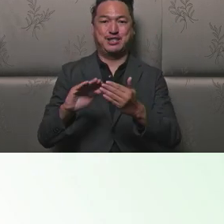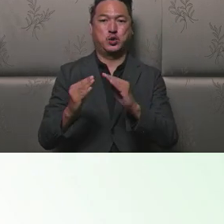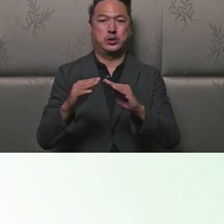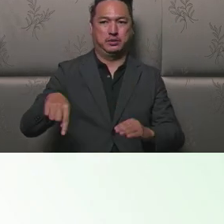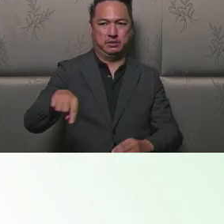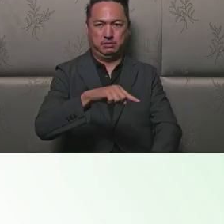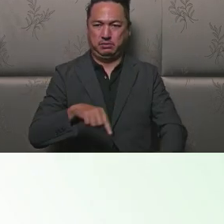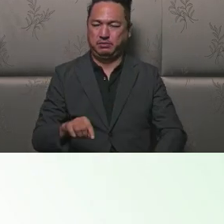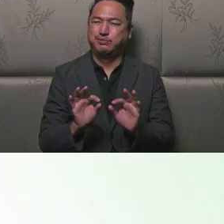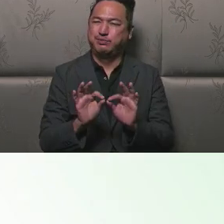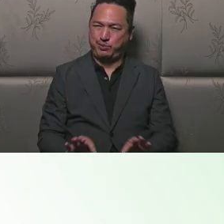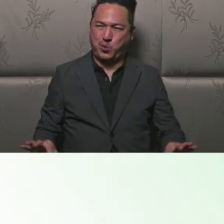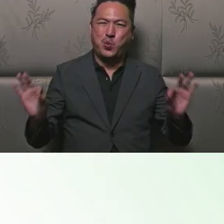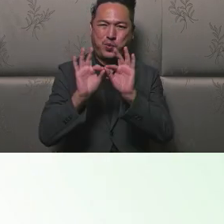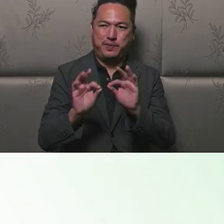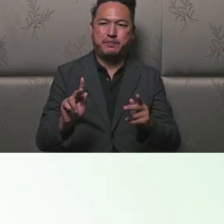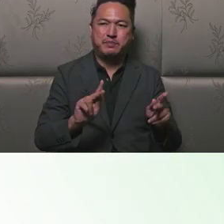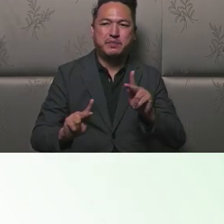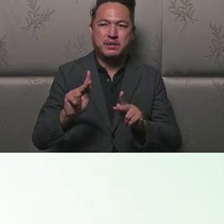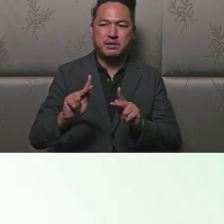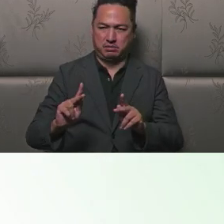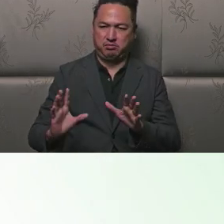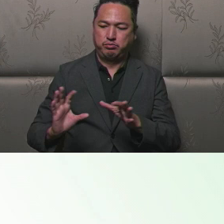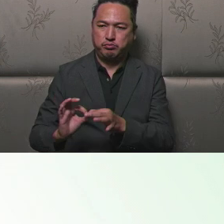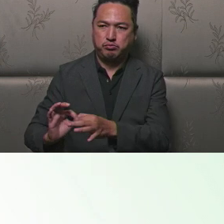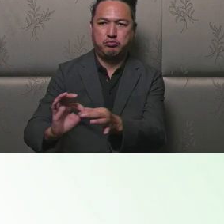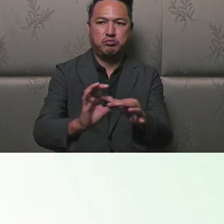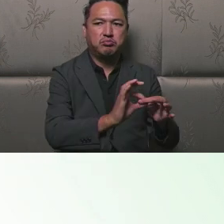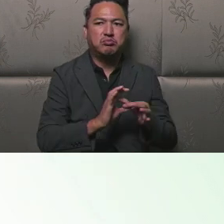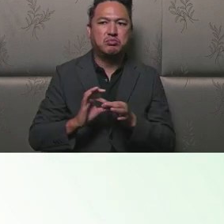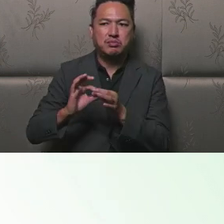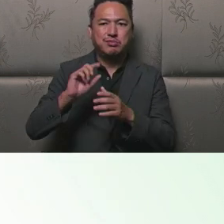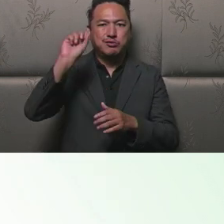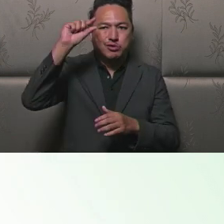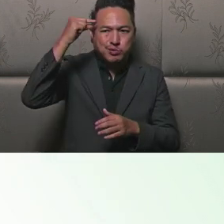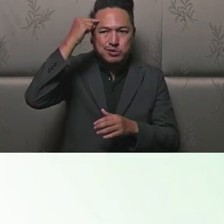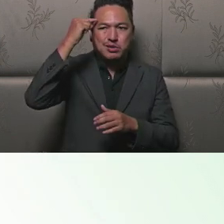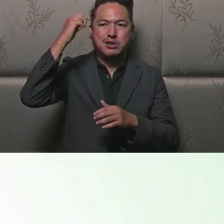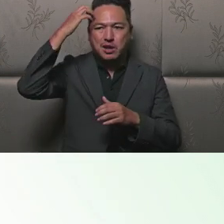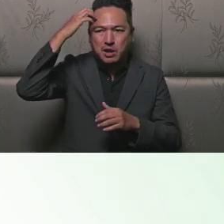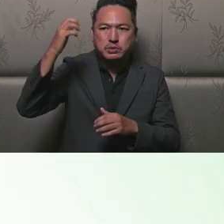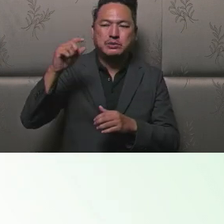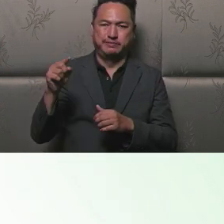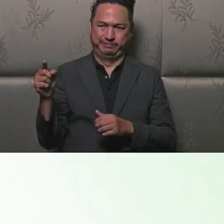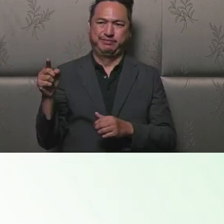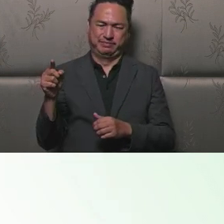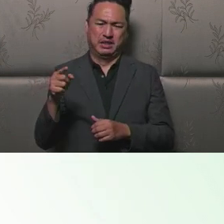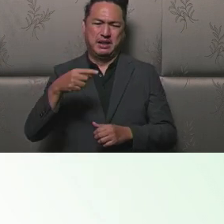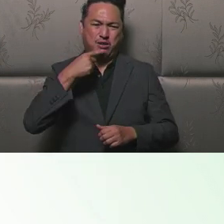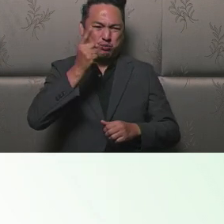Education. There are 3 points I would like to emphasize in order to sustain this program. First is to continue to